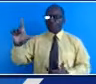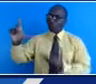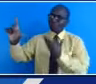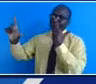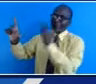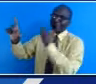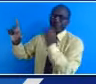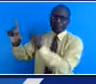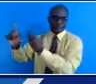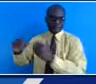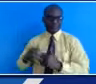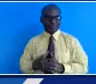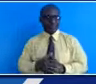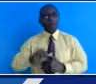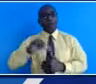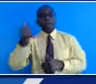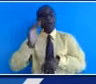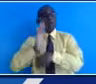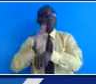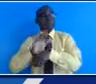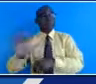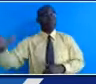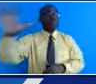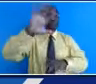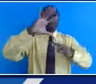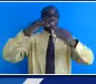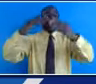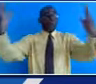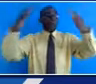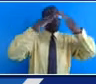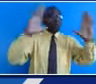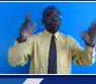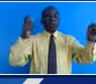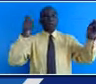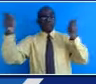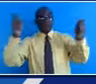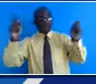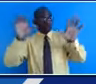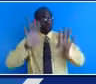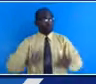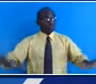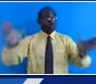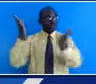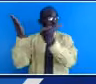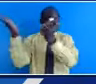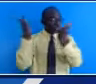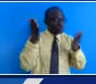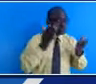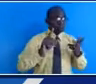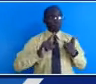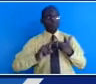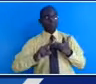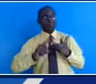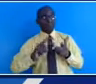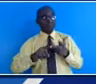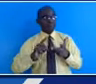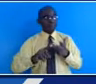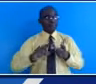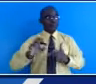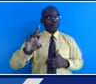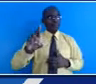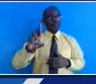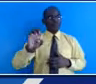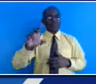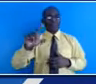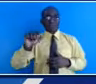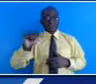professional services, administrative support, and other parts of that sector. Real estate, including residential property management